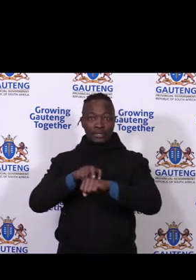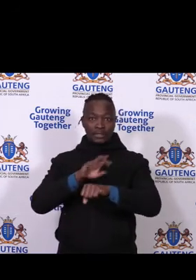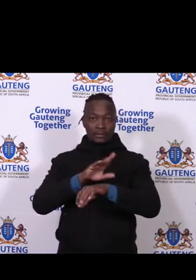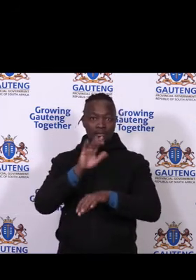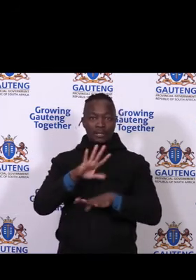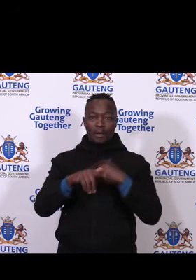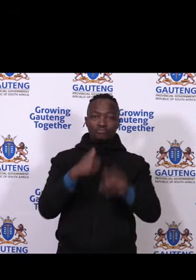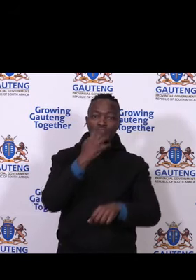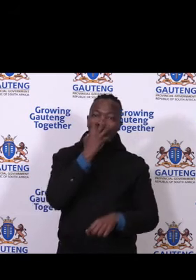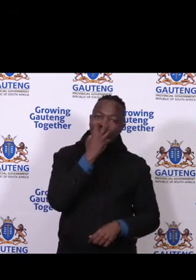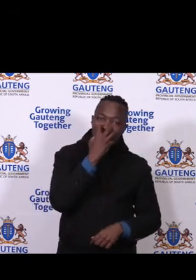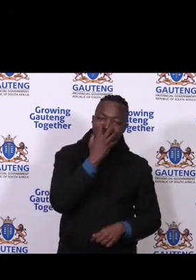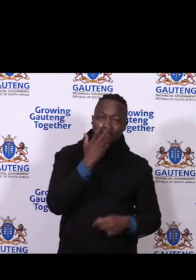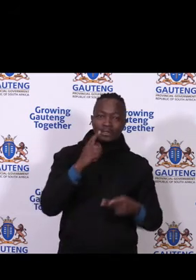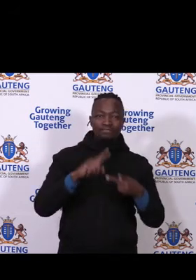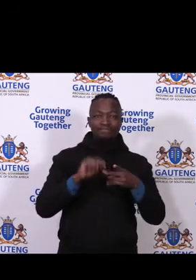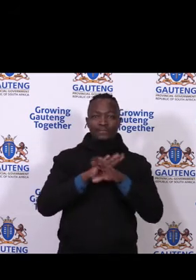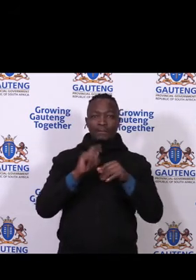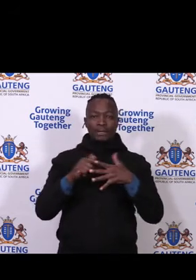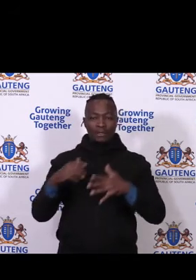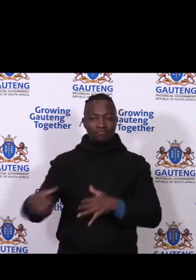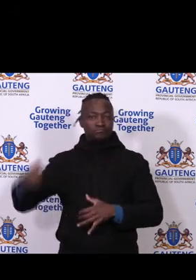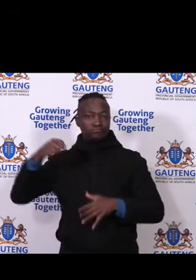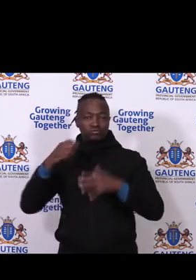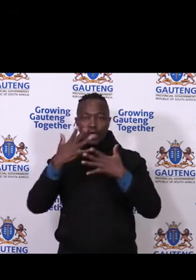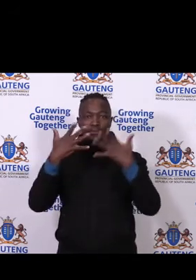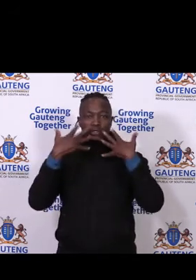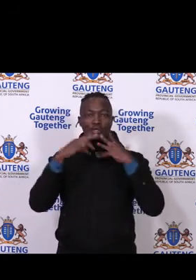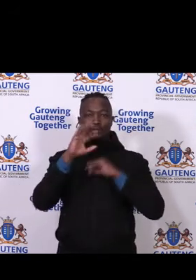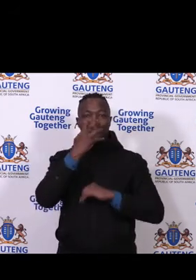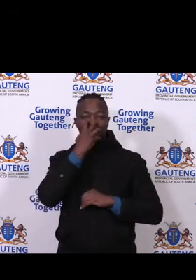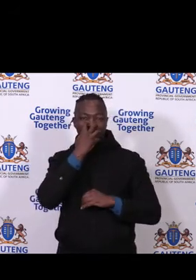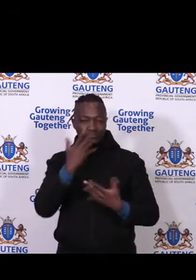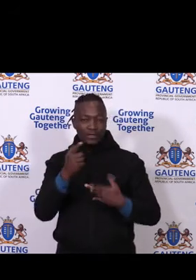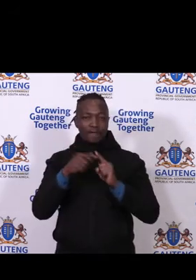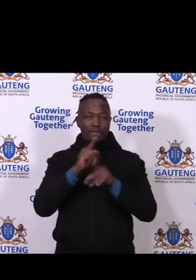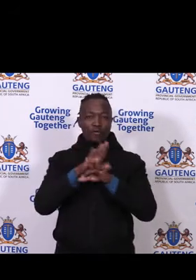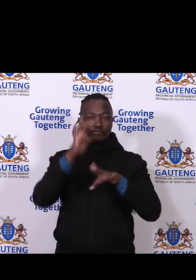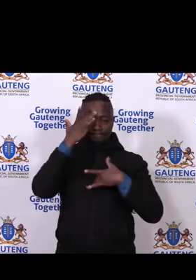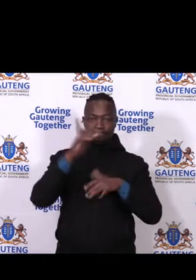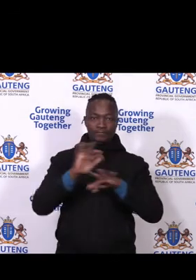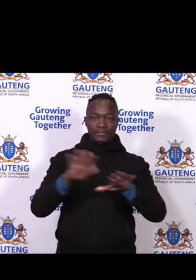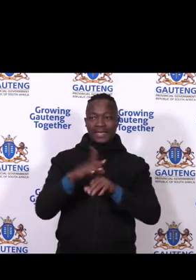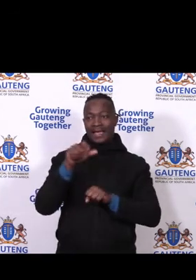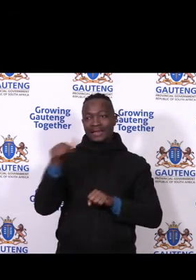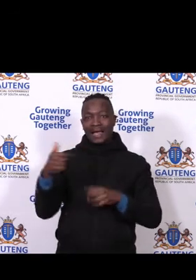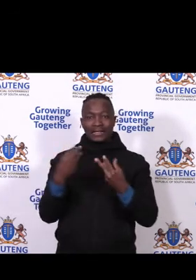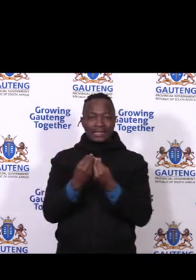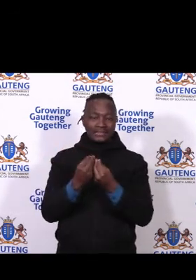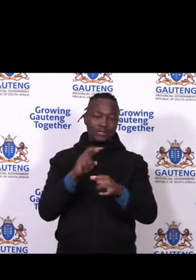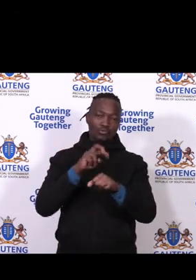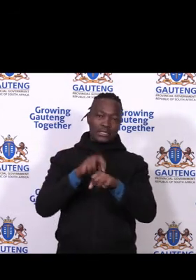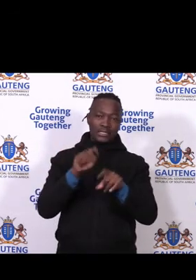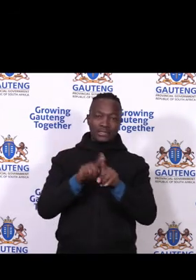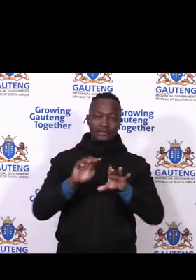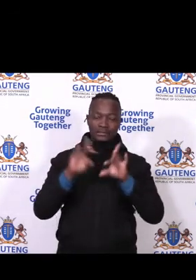of oxygen, concentrators, in terms of ventilators, and in terms of all the other equipment that is actually required.